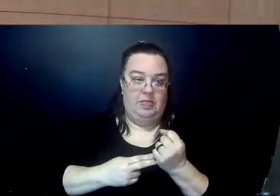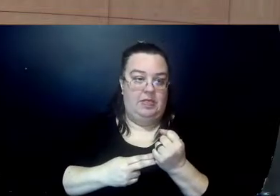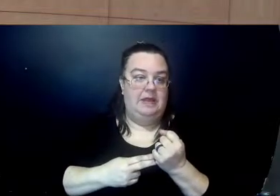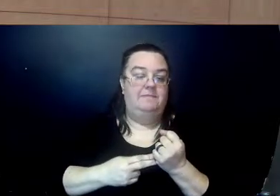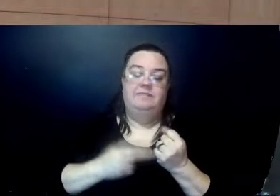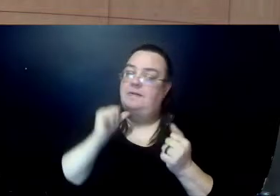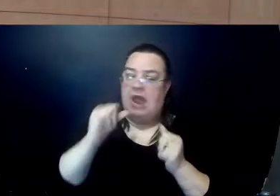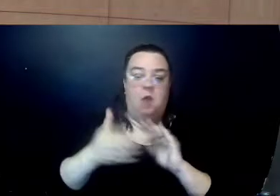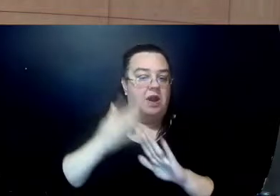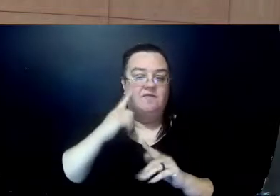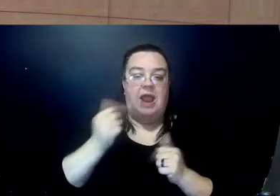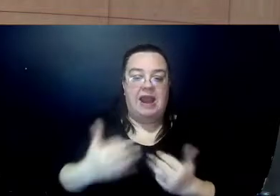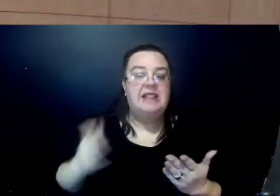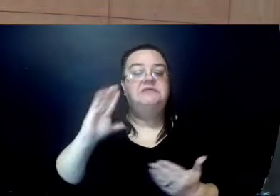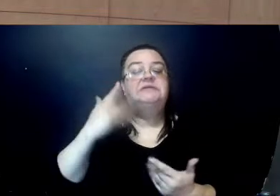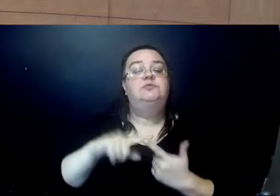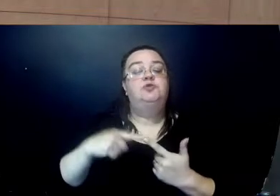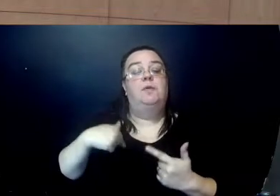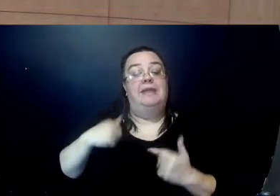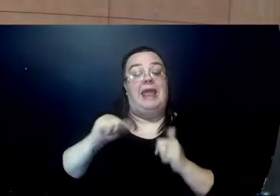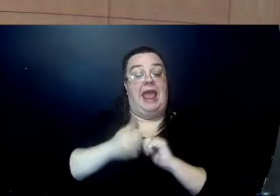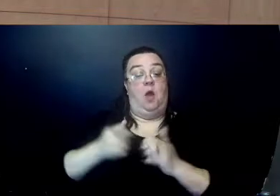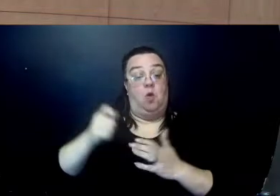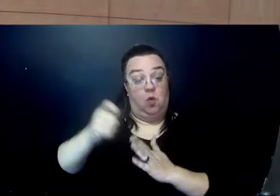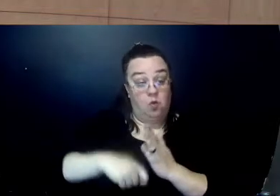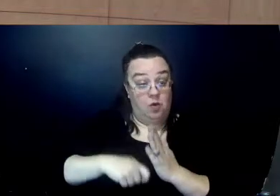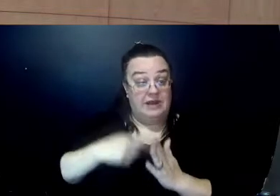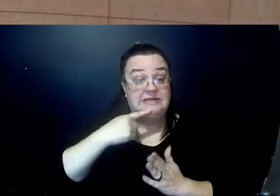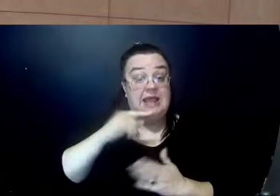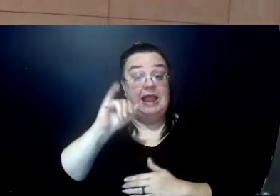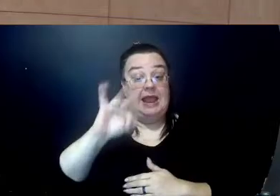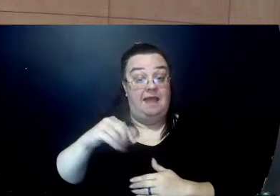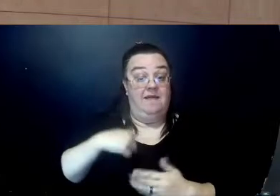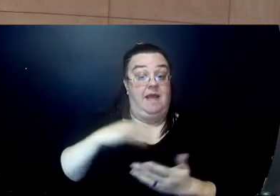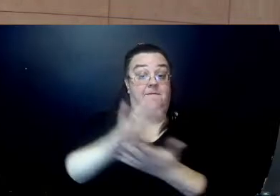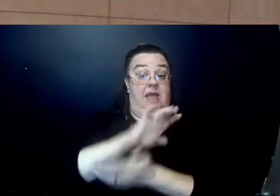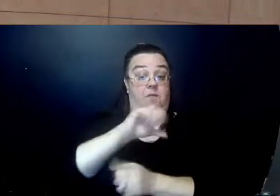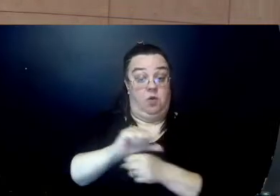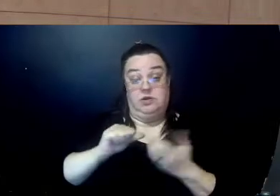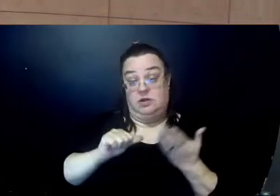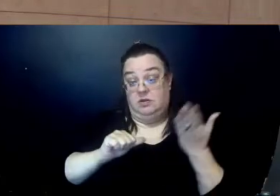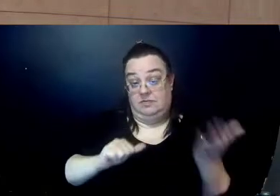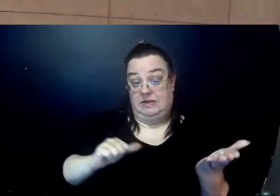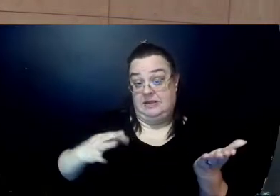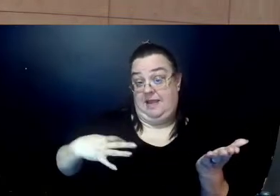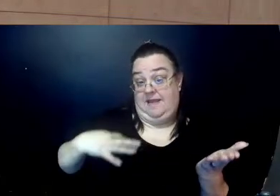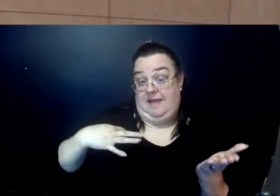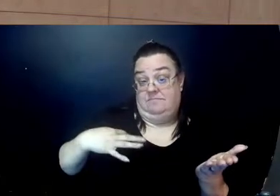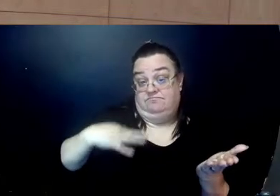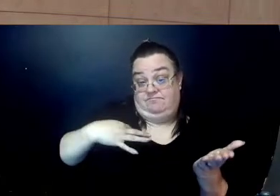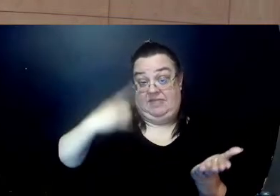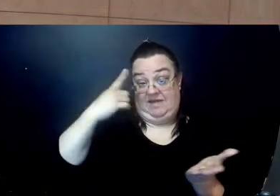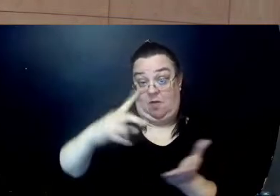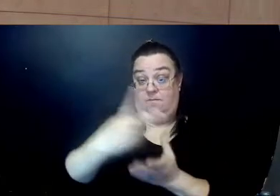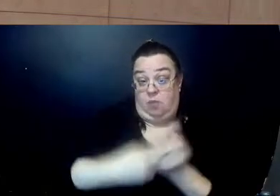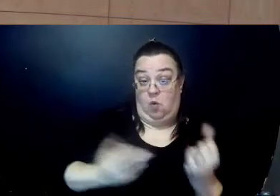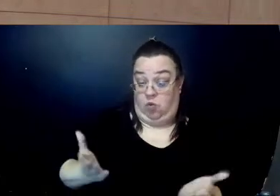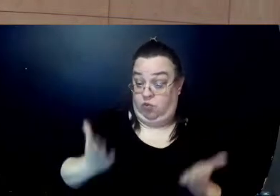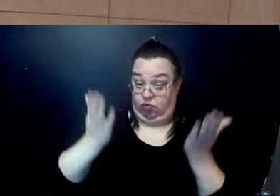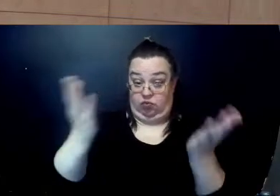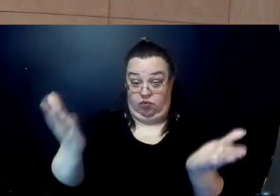So Well- it seems to me the way this is written is that if I put my paperwork in as an official candidate for both,